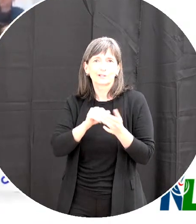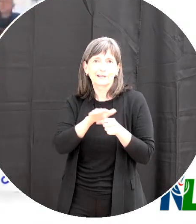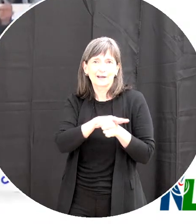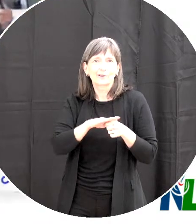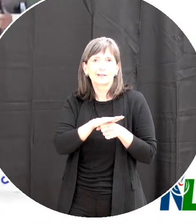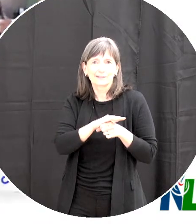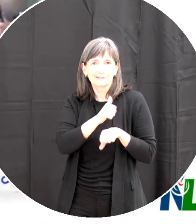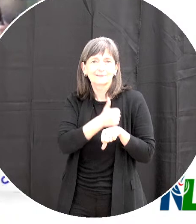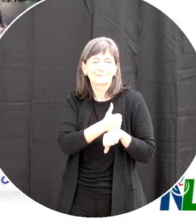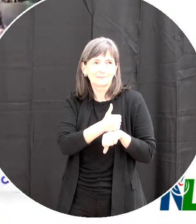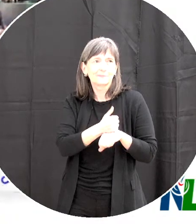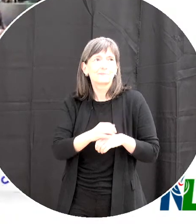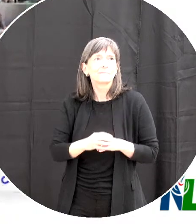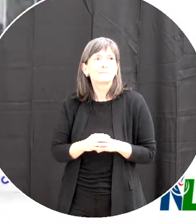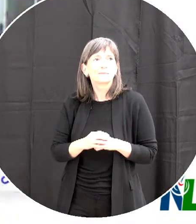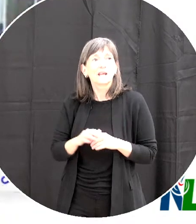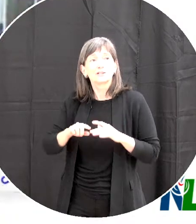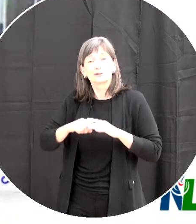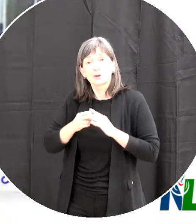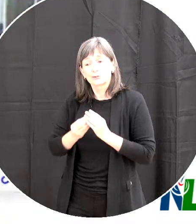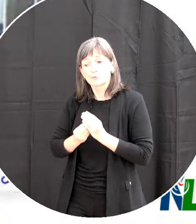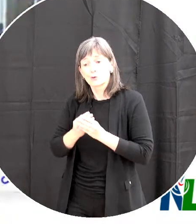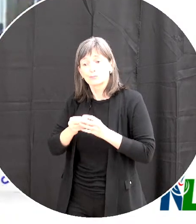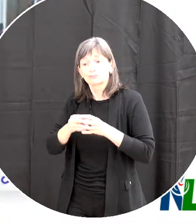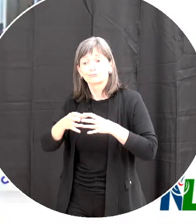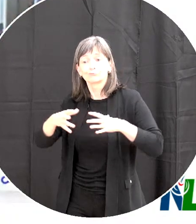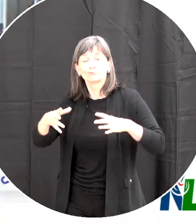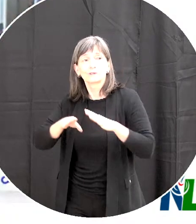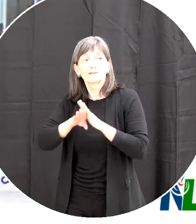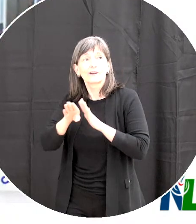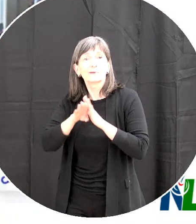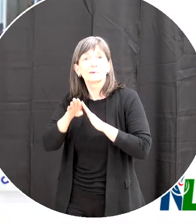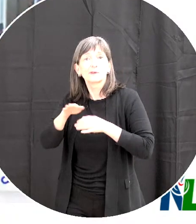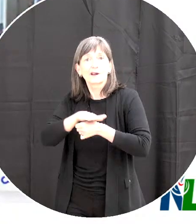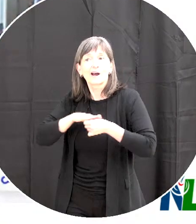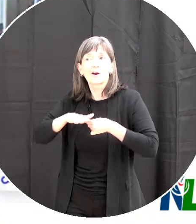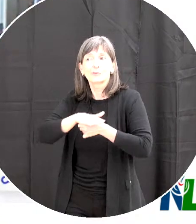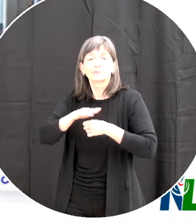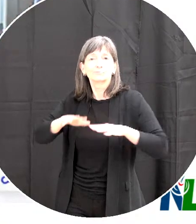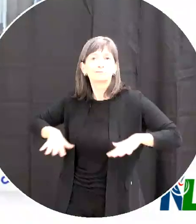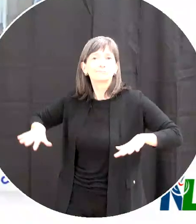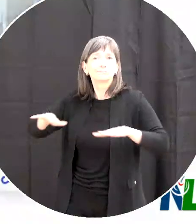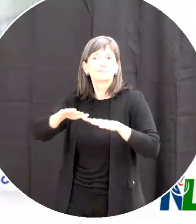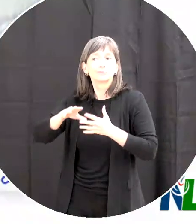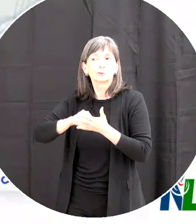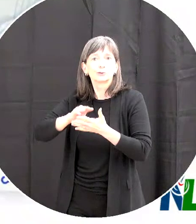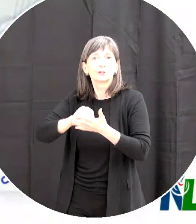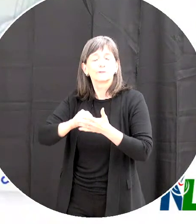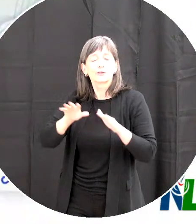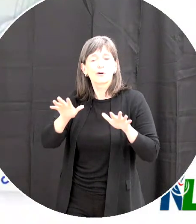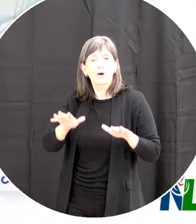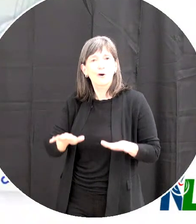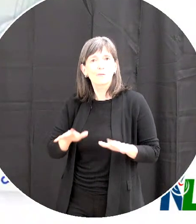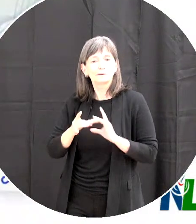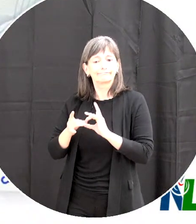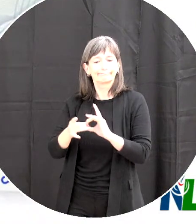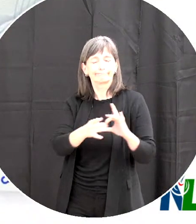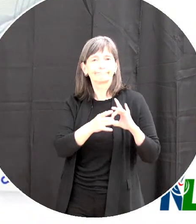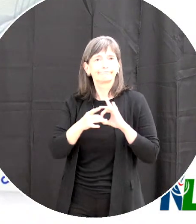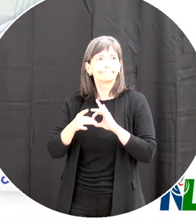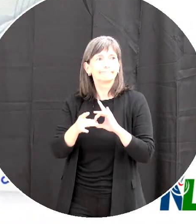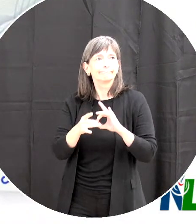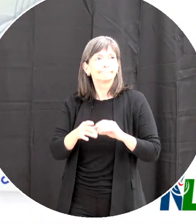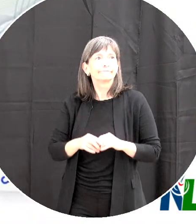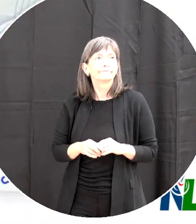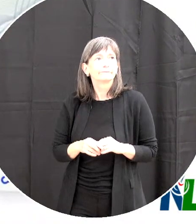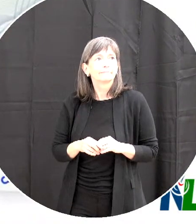the growth and development of our district teams and feel calm and connected. We are creating the conditions